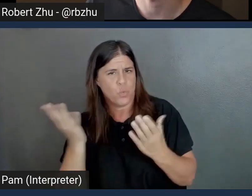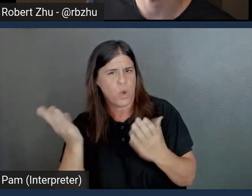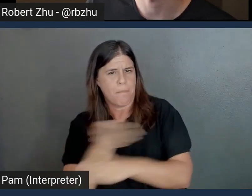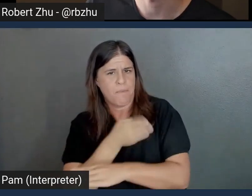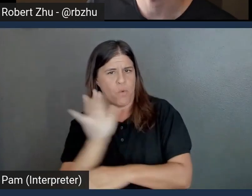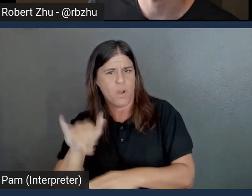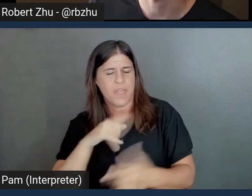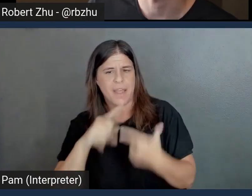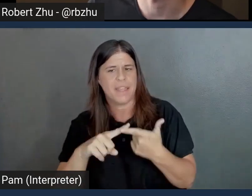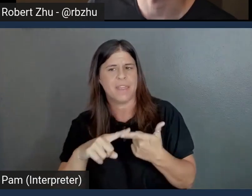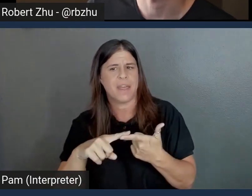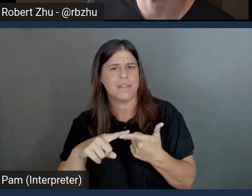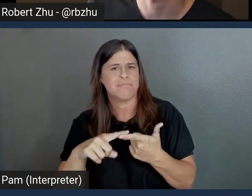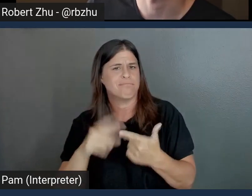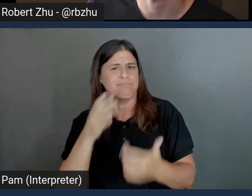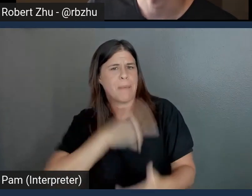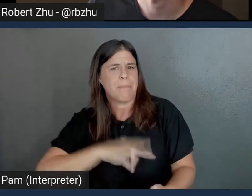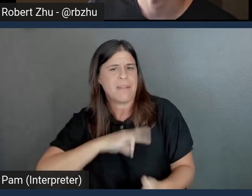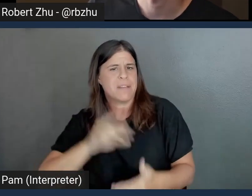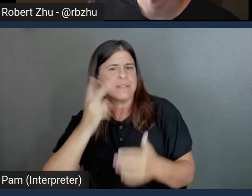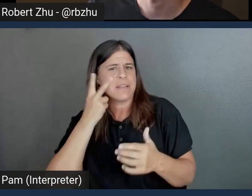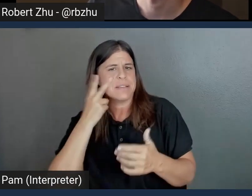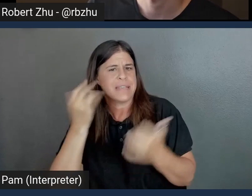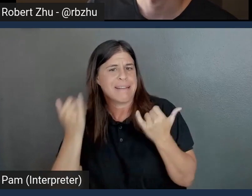the main benefits that they can expect to see here?